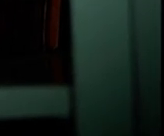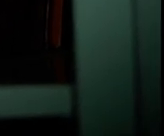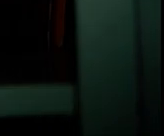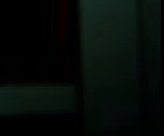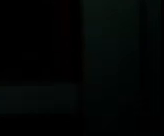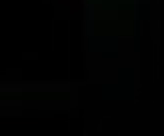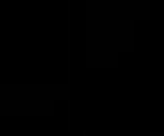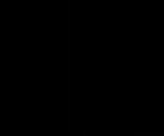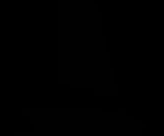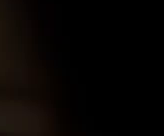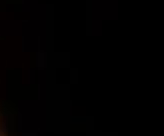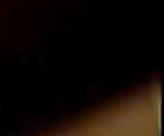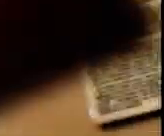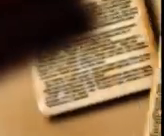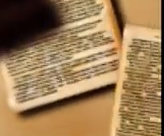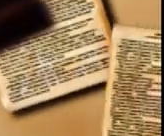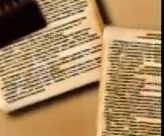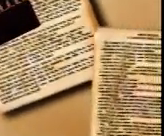bo'lmaydi.